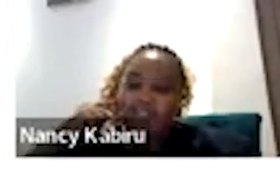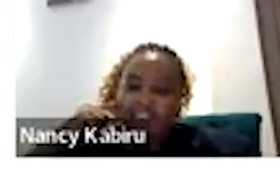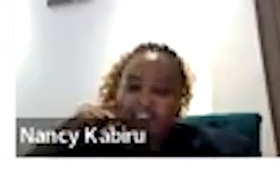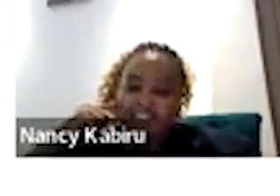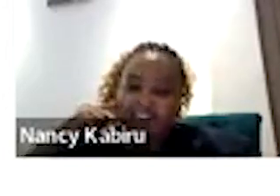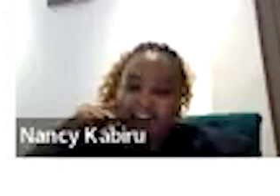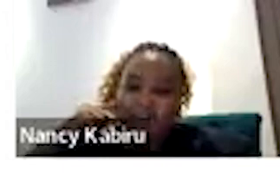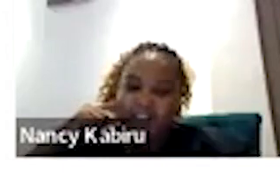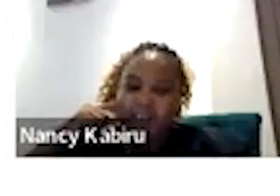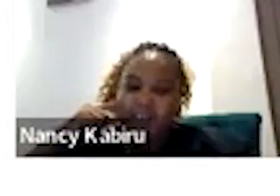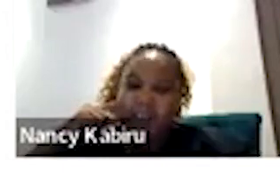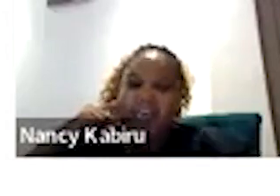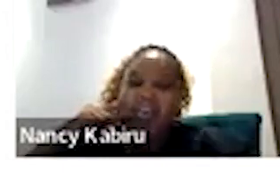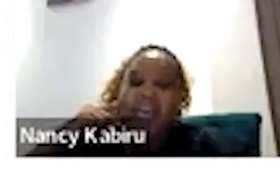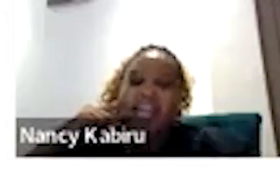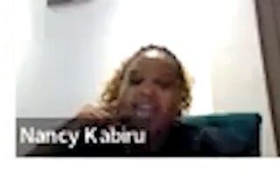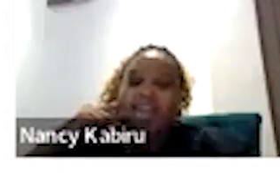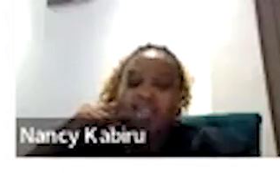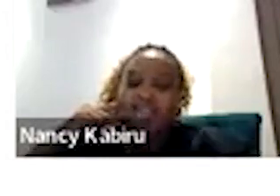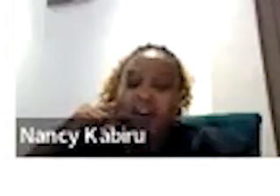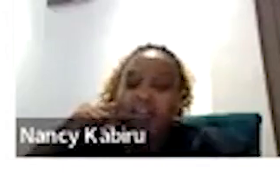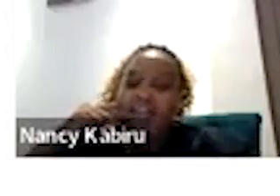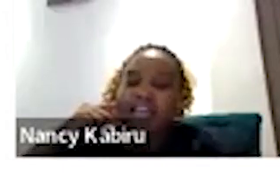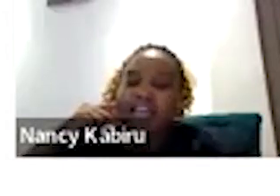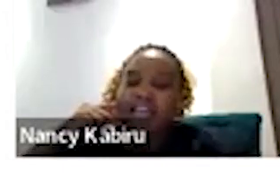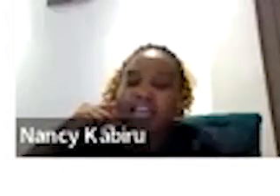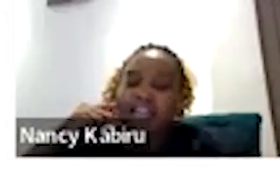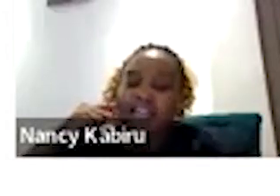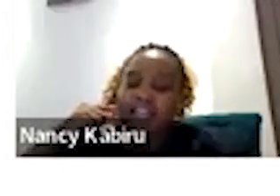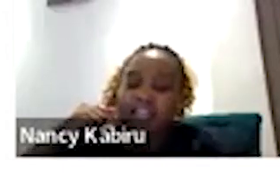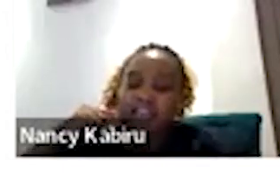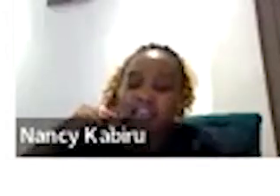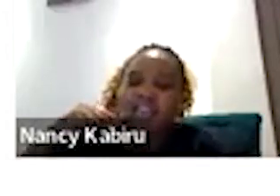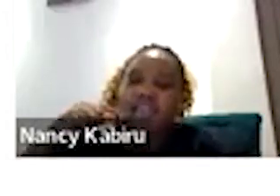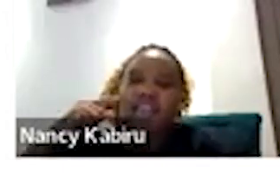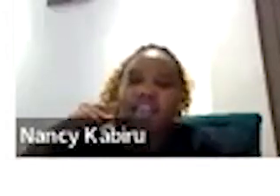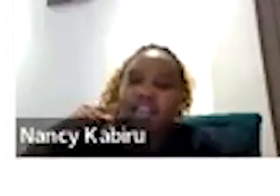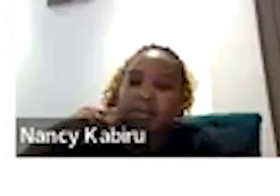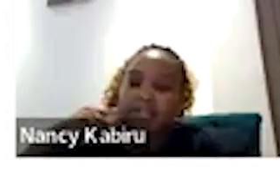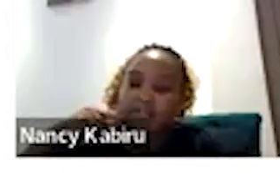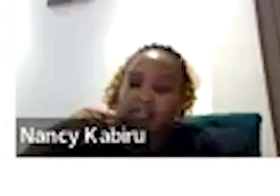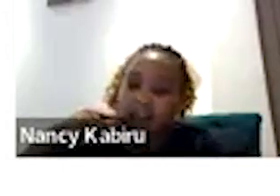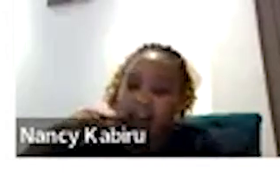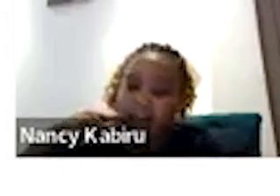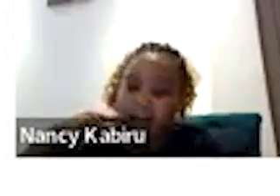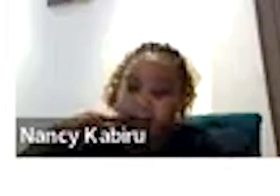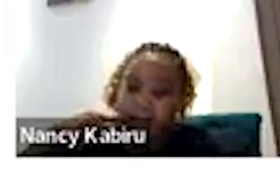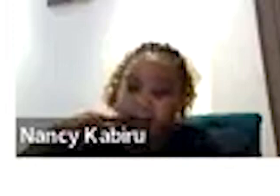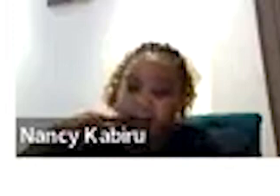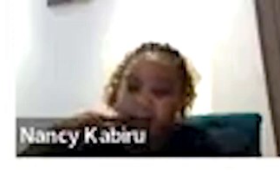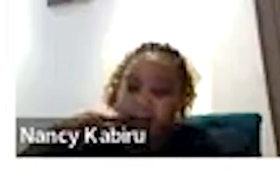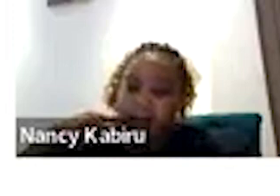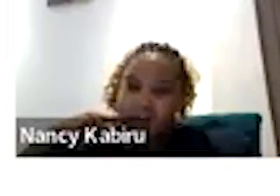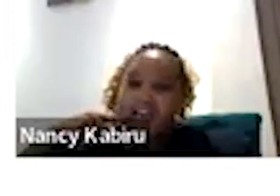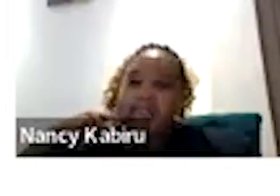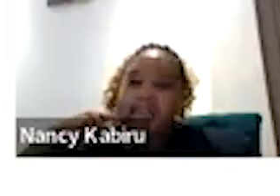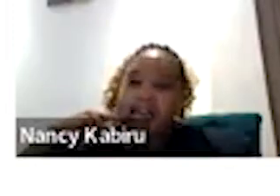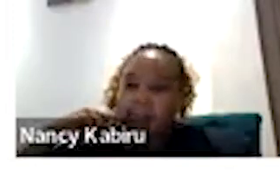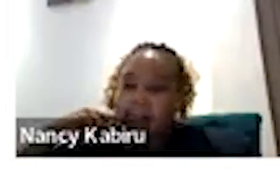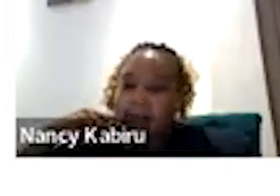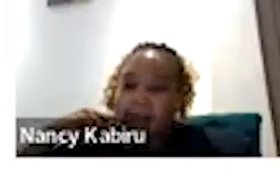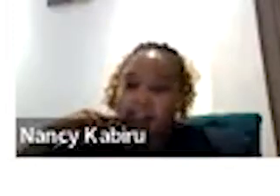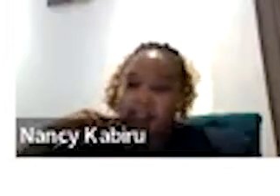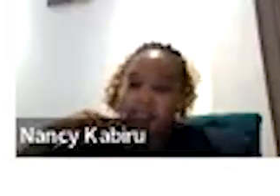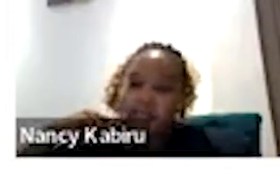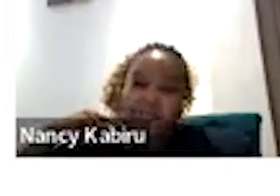We need to use the right language. And also having ADHD is not the same as being hyper. You know, you can